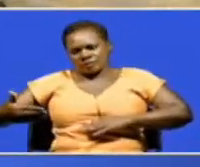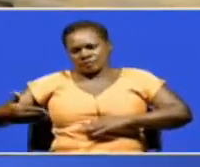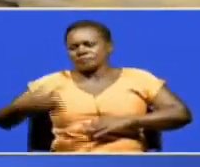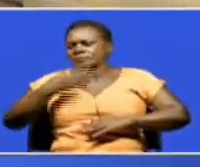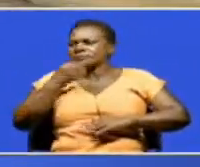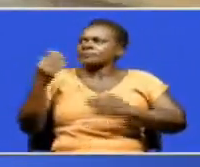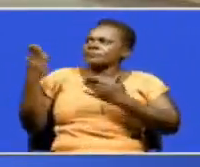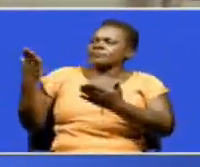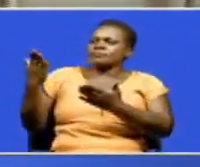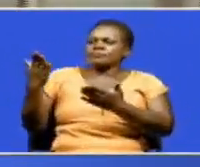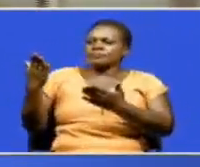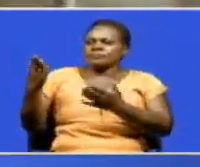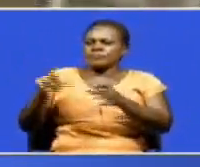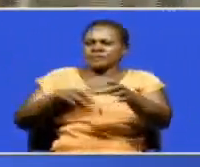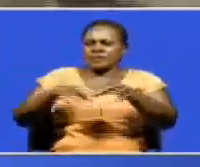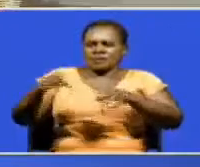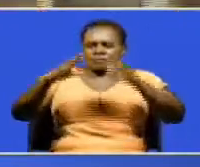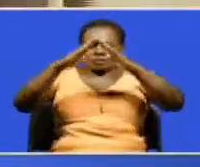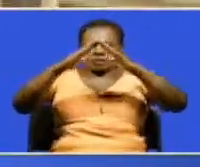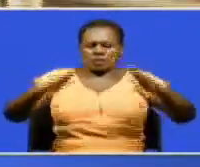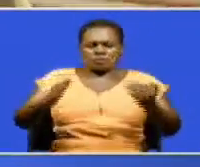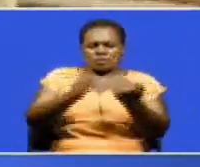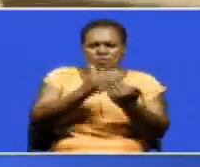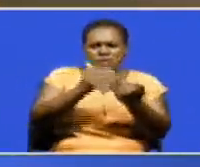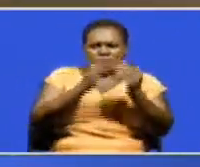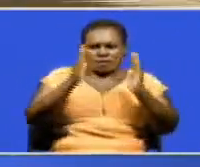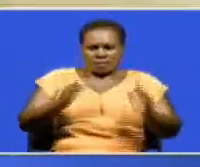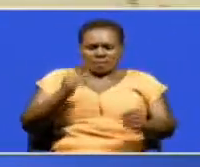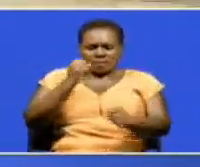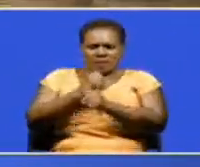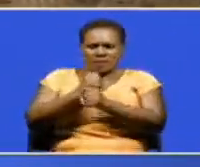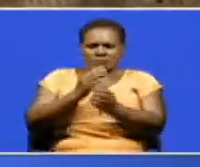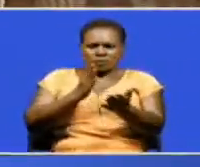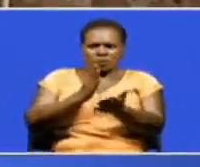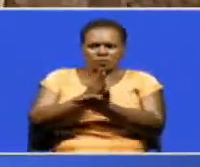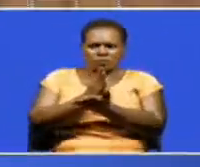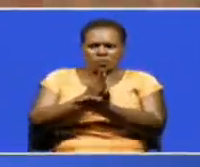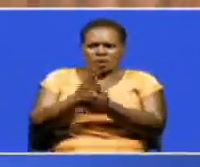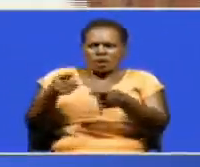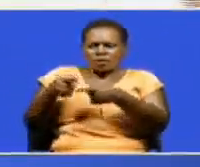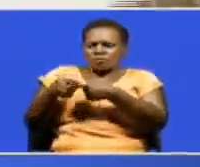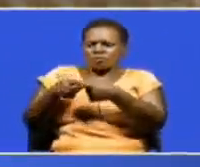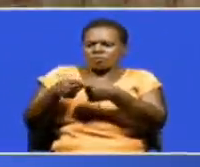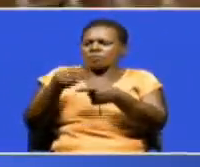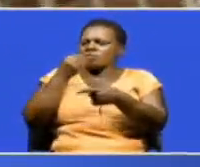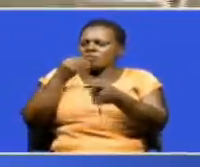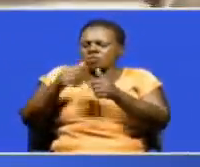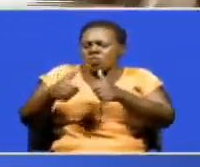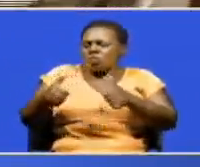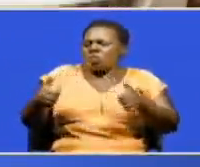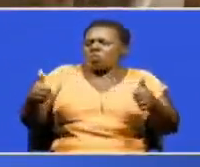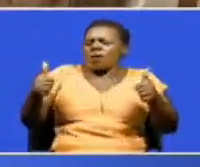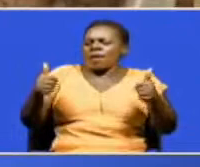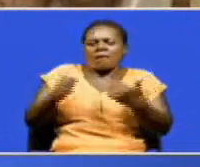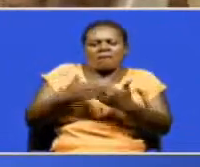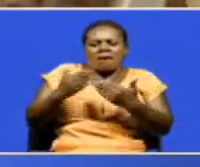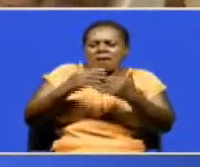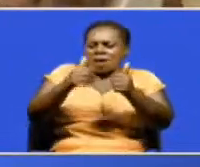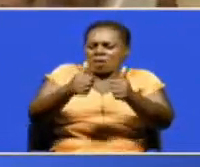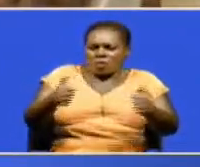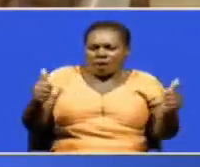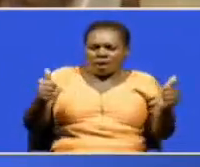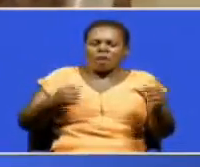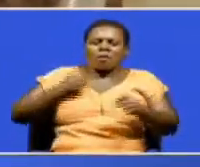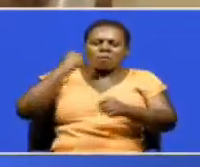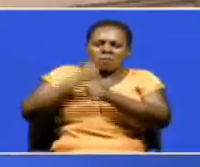Joshua Agat is the animal house attendant who ensures that the rodents are well fed and looked after. He has